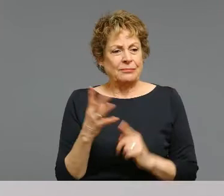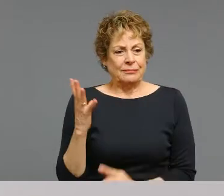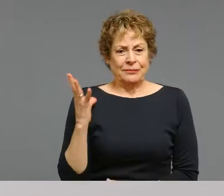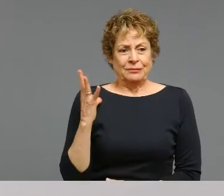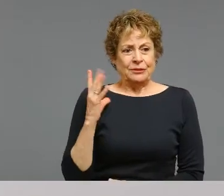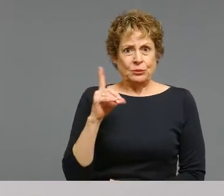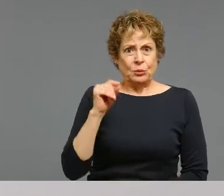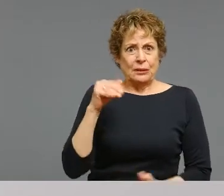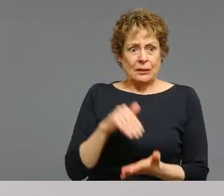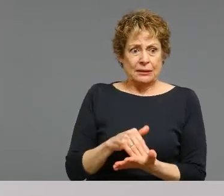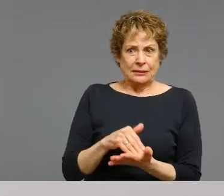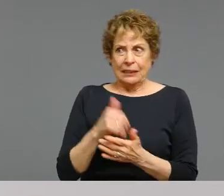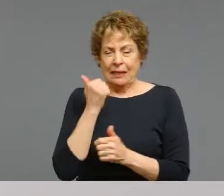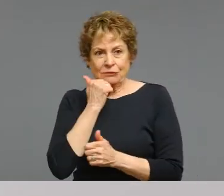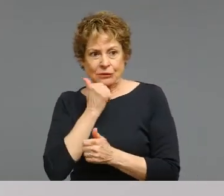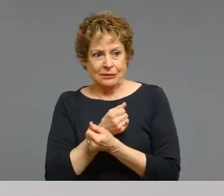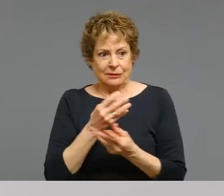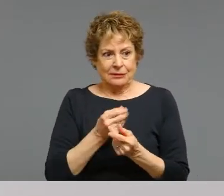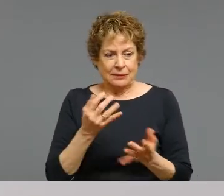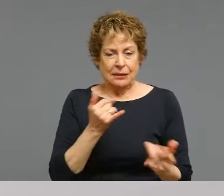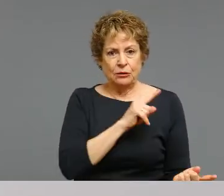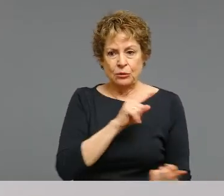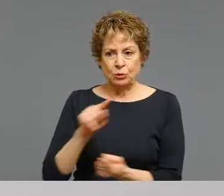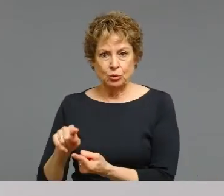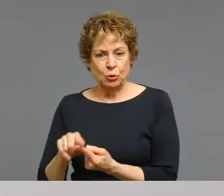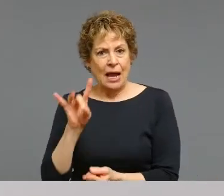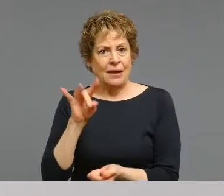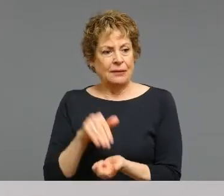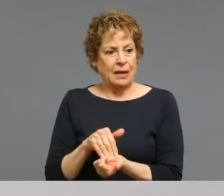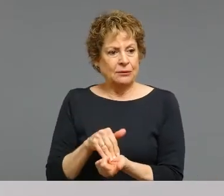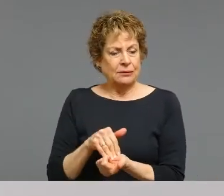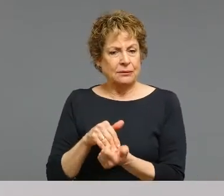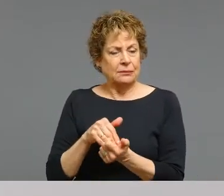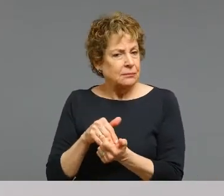down to 8,000 at the state sites, similar stuff statewide.